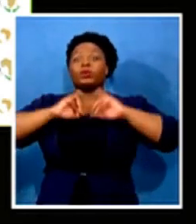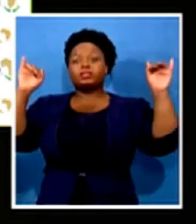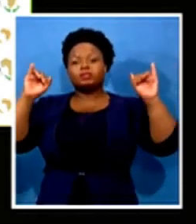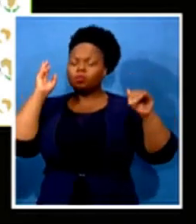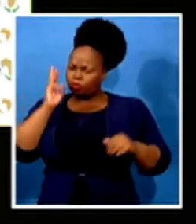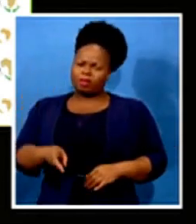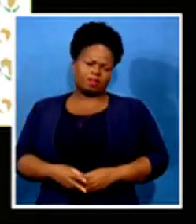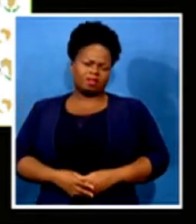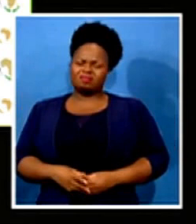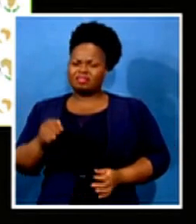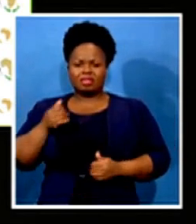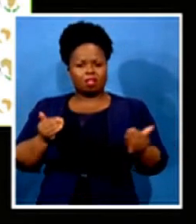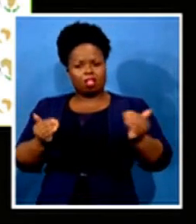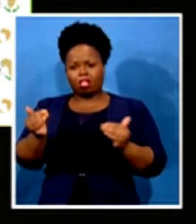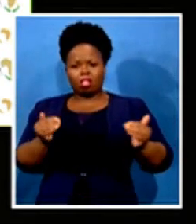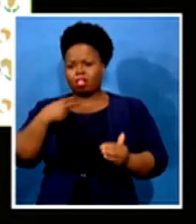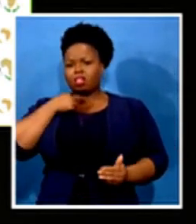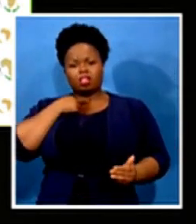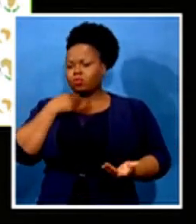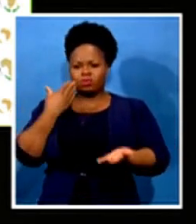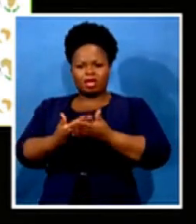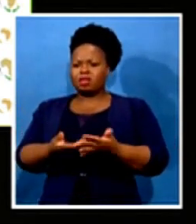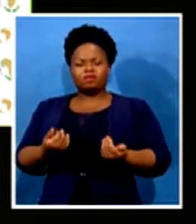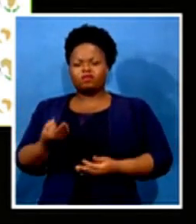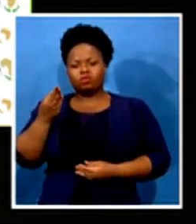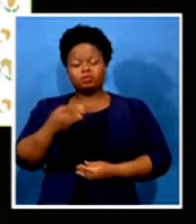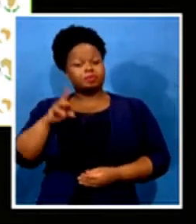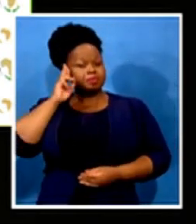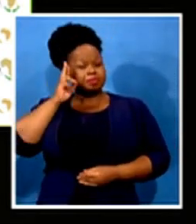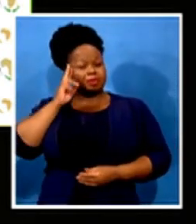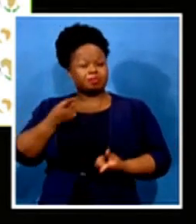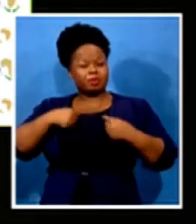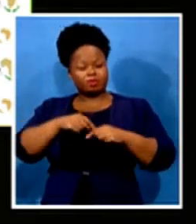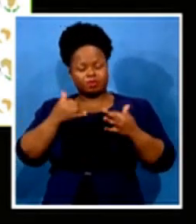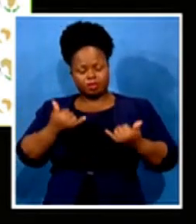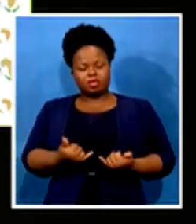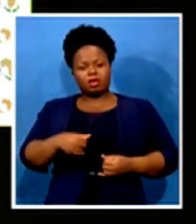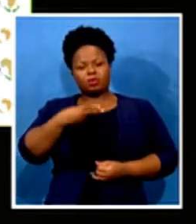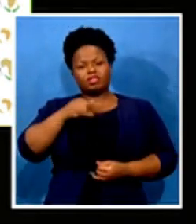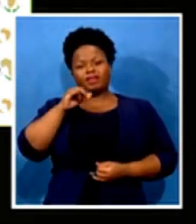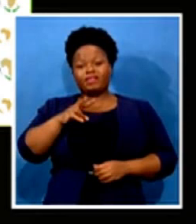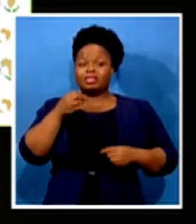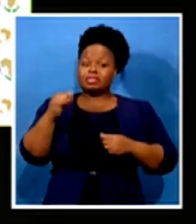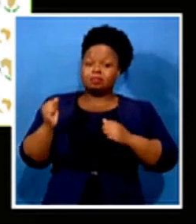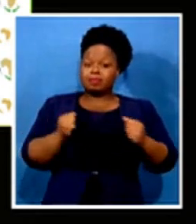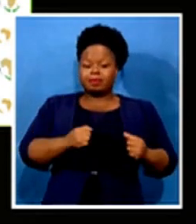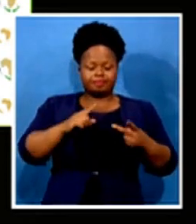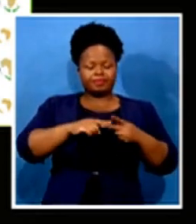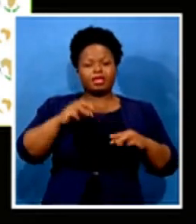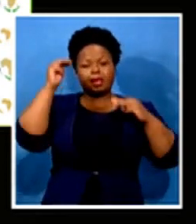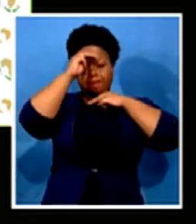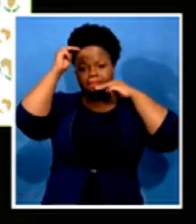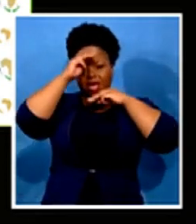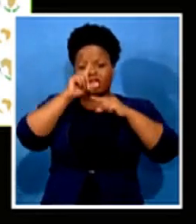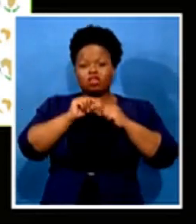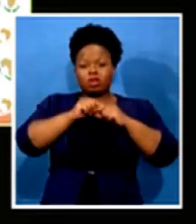several pandemics. We should never forget that we're currently dealing with an HIV pandemic. Malaria is out there, tuberculosis is out there, and the last